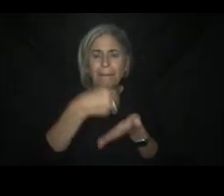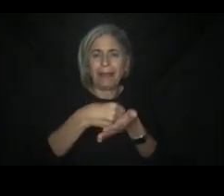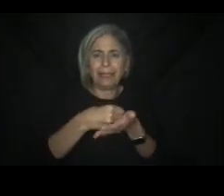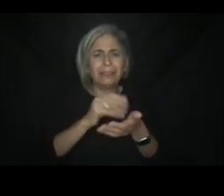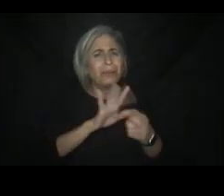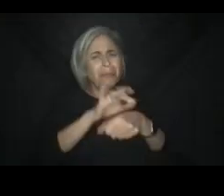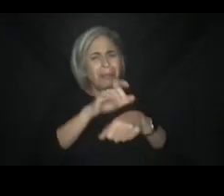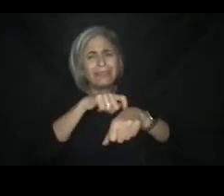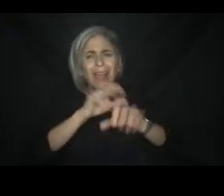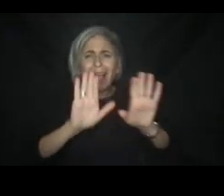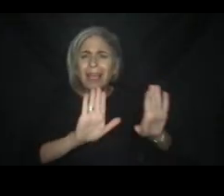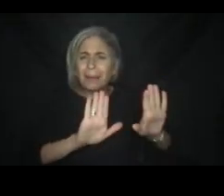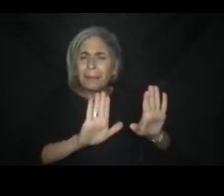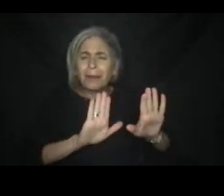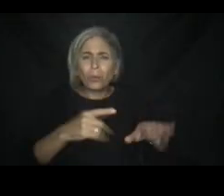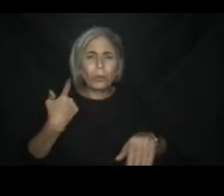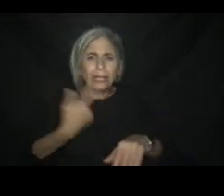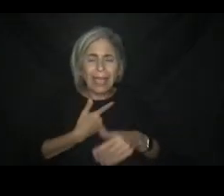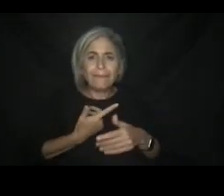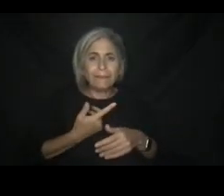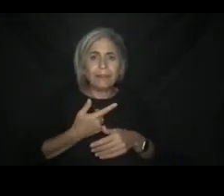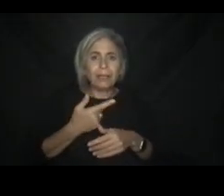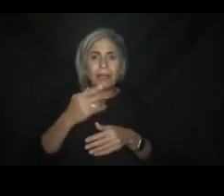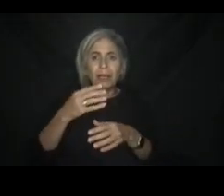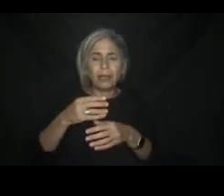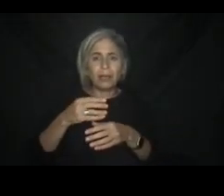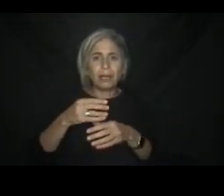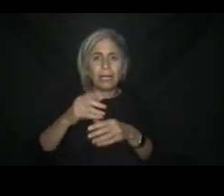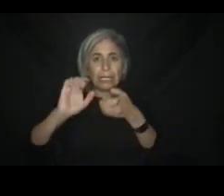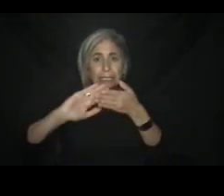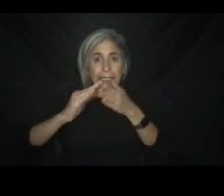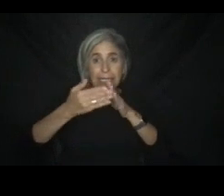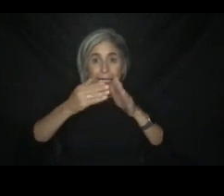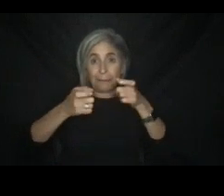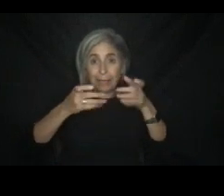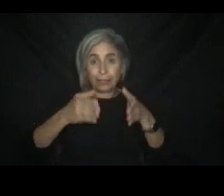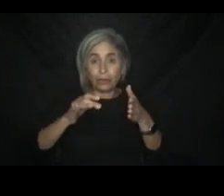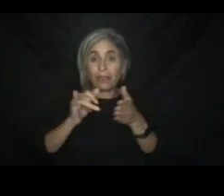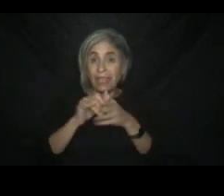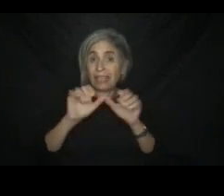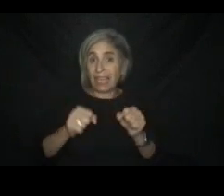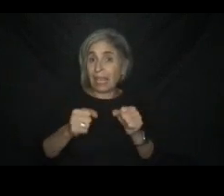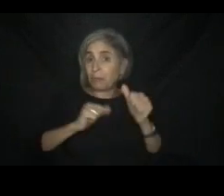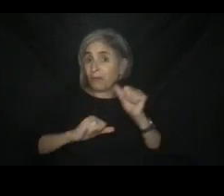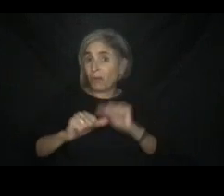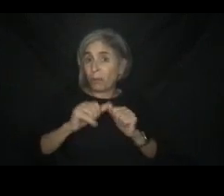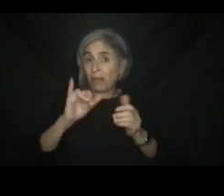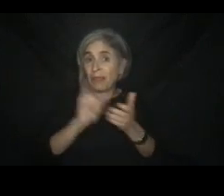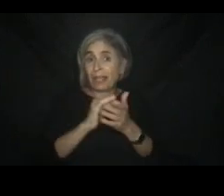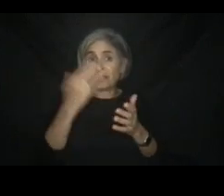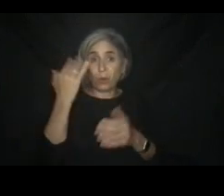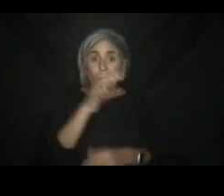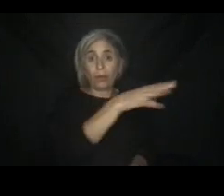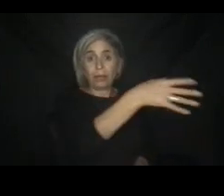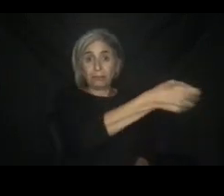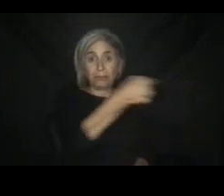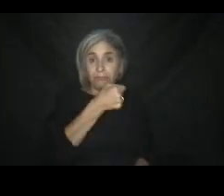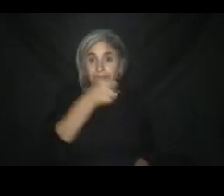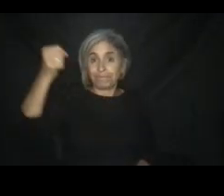time. We have an interim that can perform. That's why we put him in that chair.